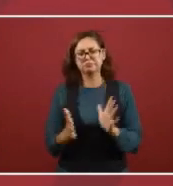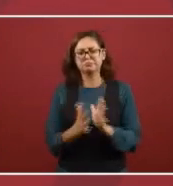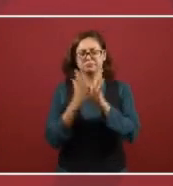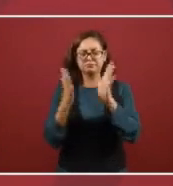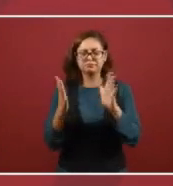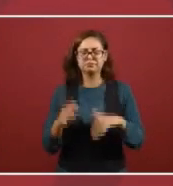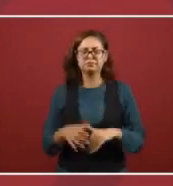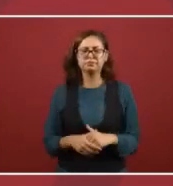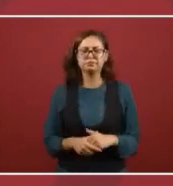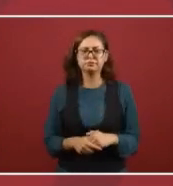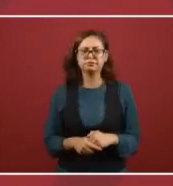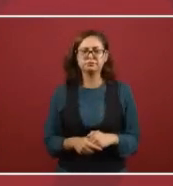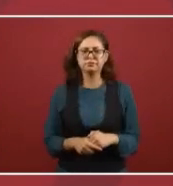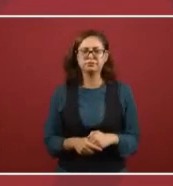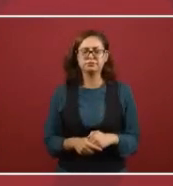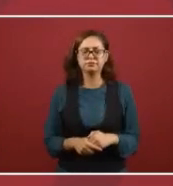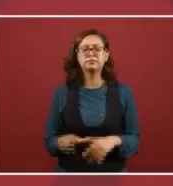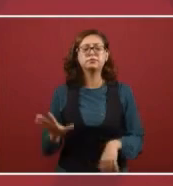in this auction.